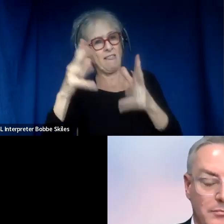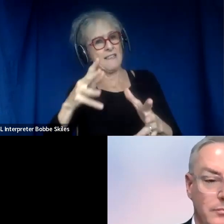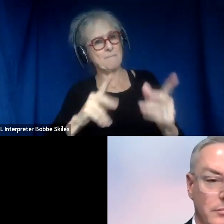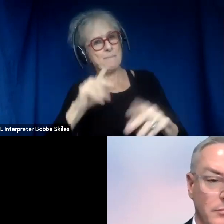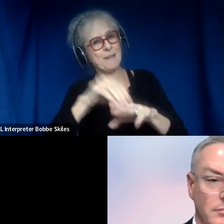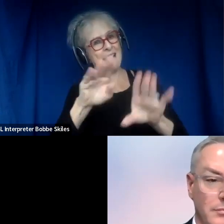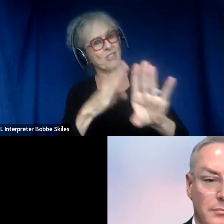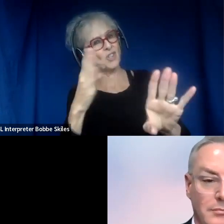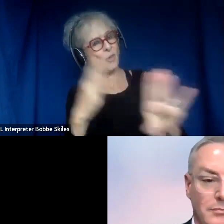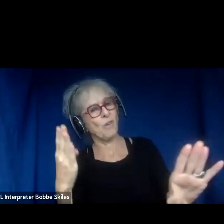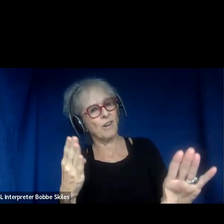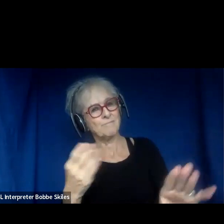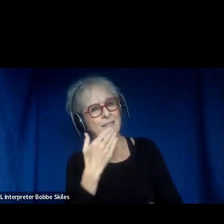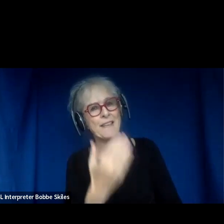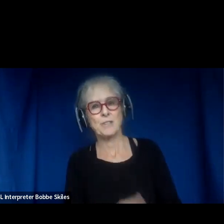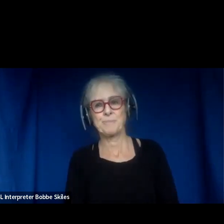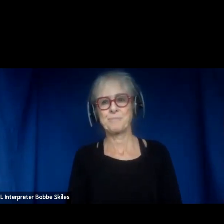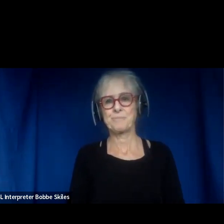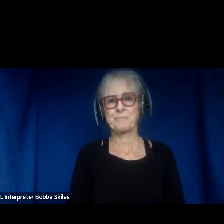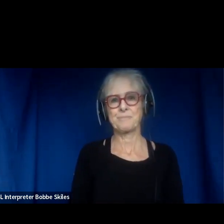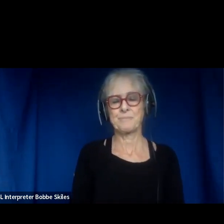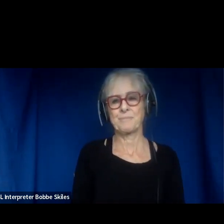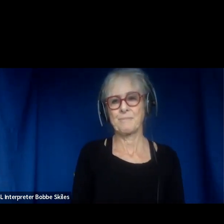you. Commissioner Emerson.